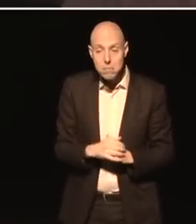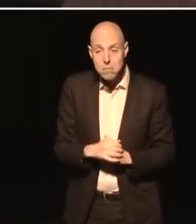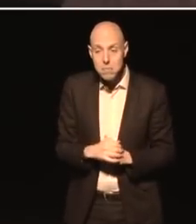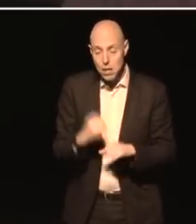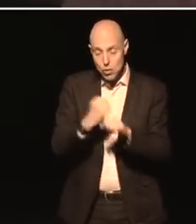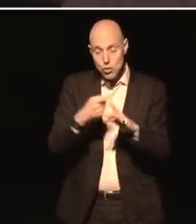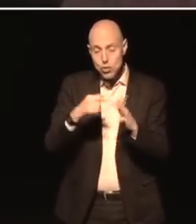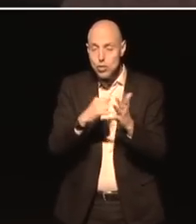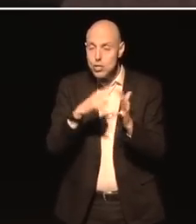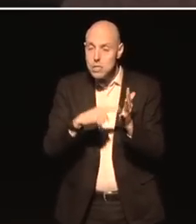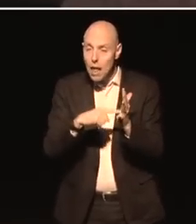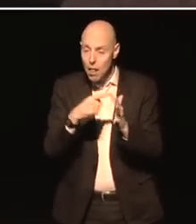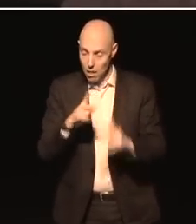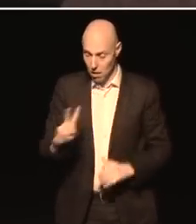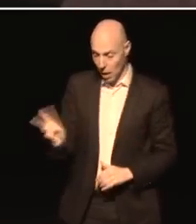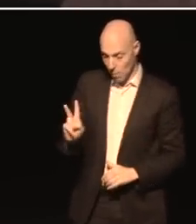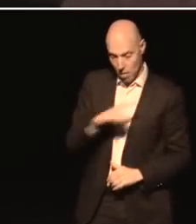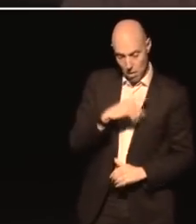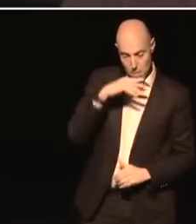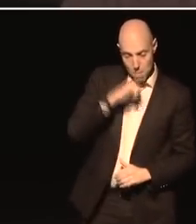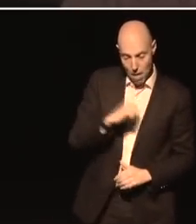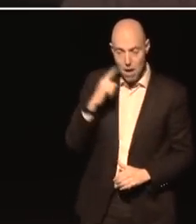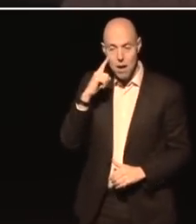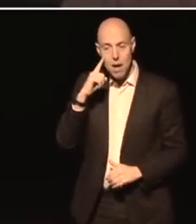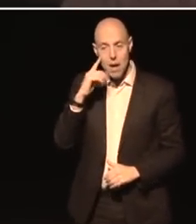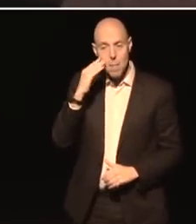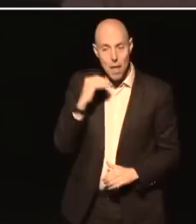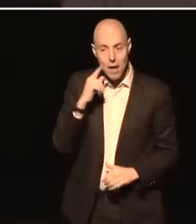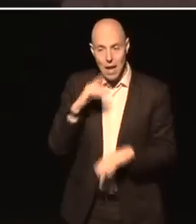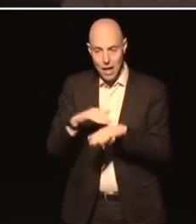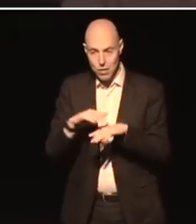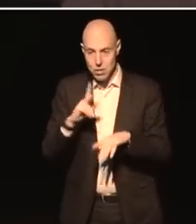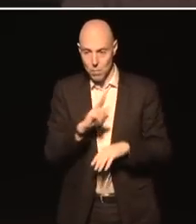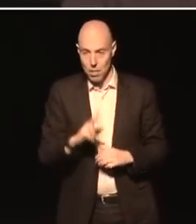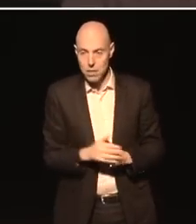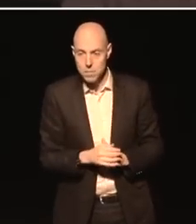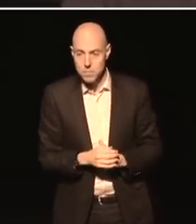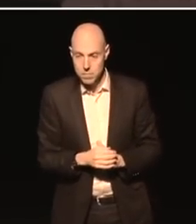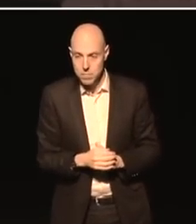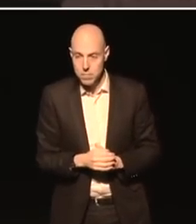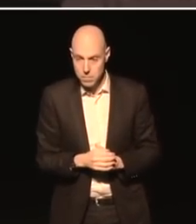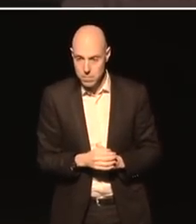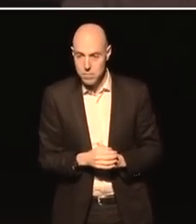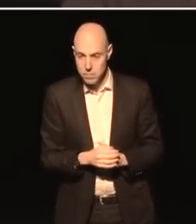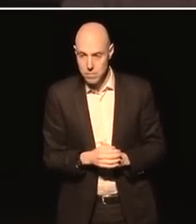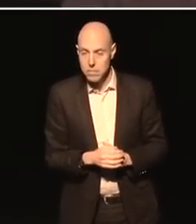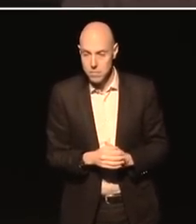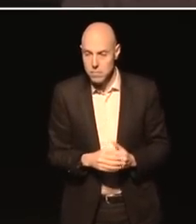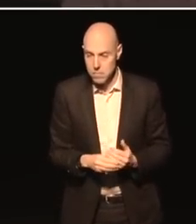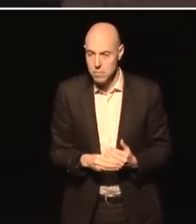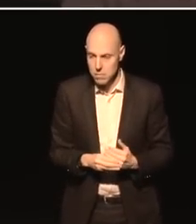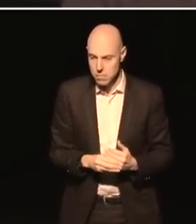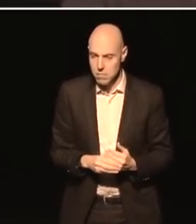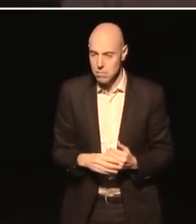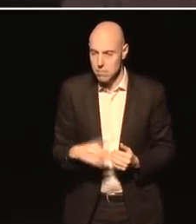a black and Asian couple. I have now black core de ballet girls, which is something that people